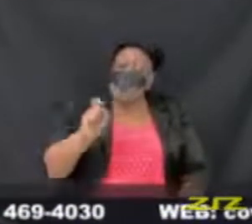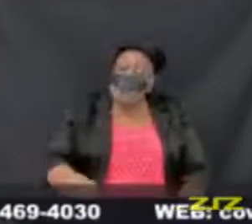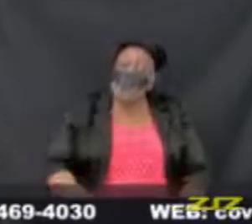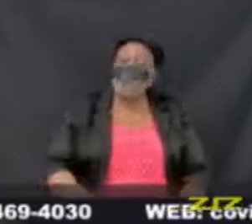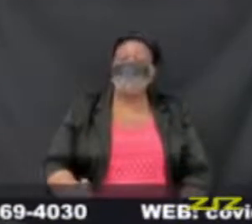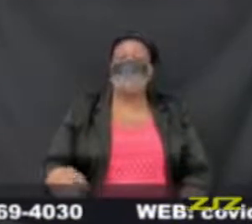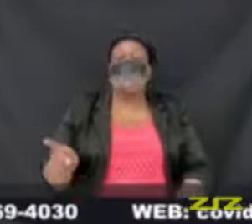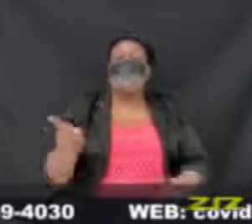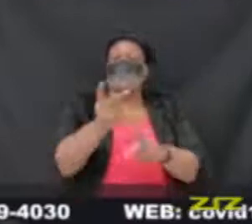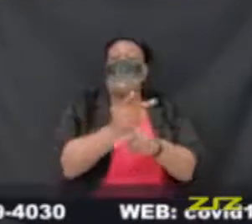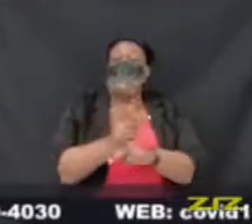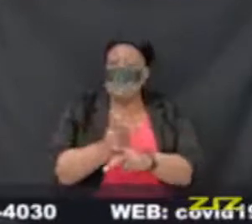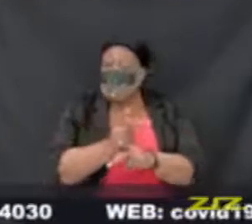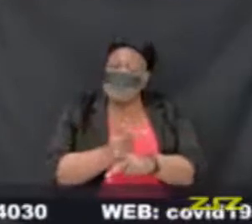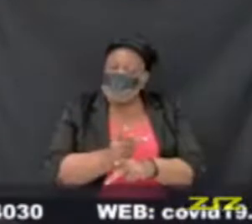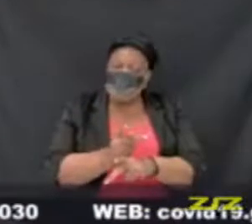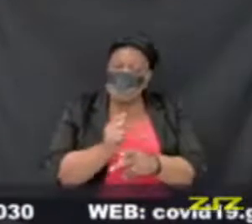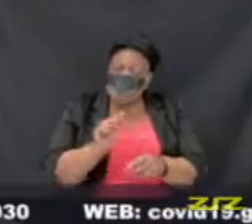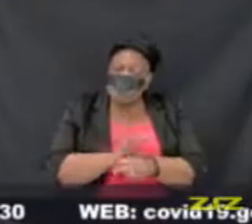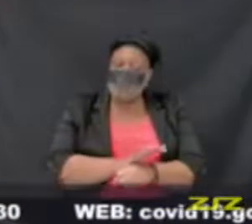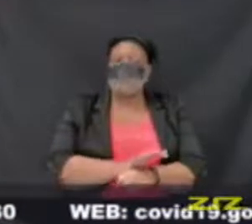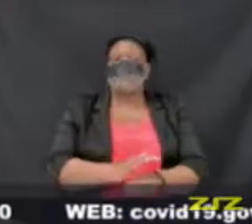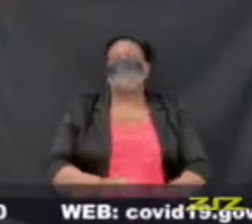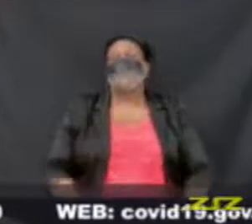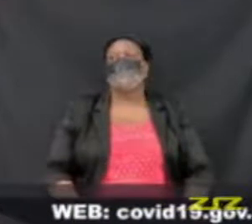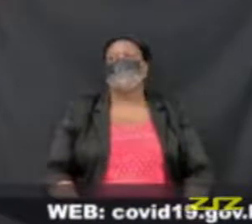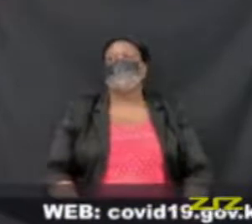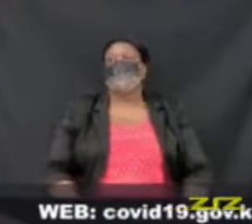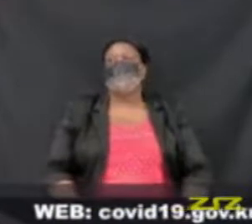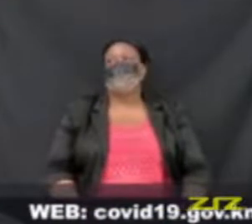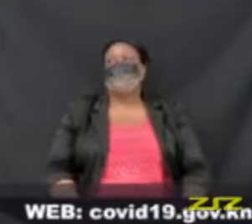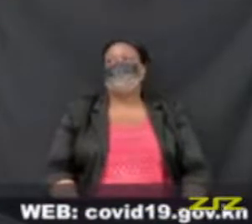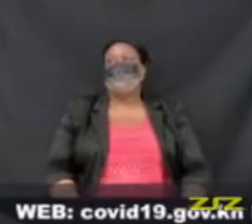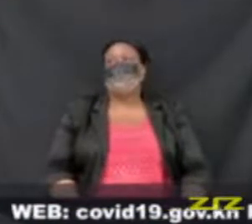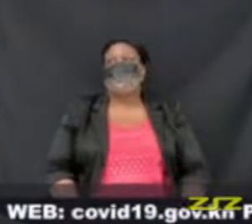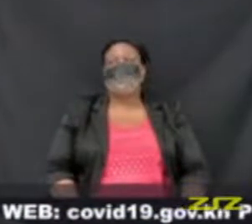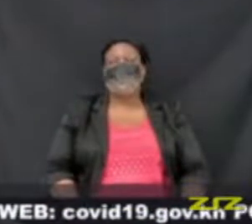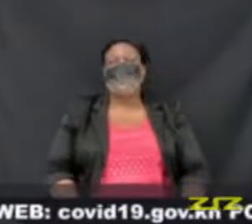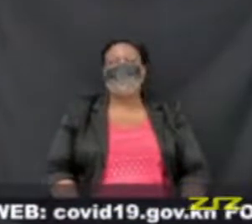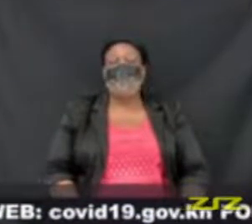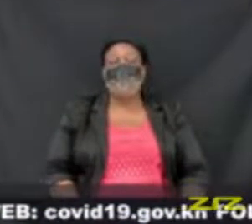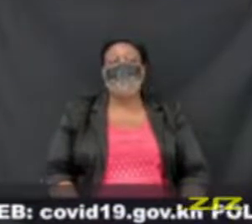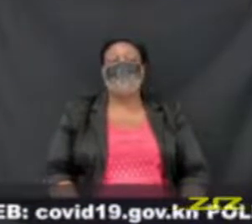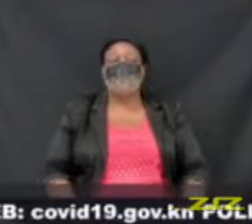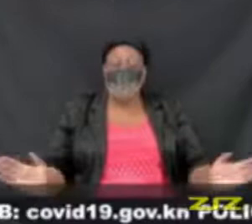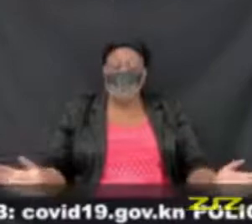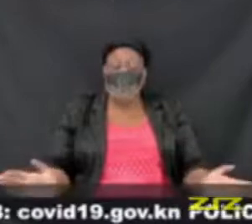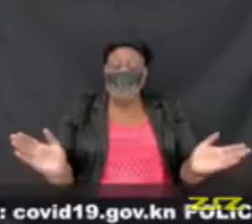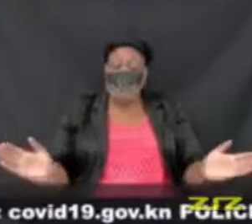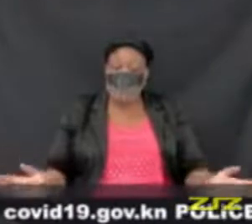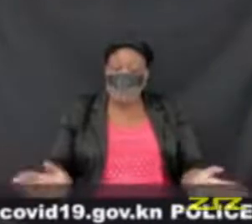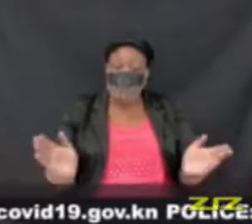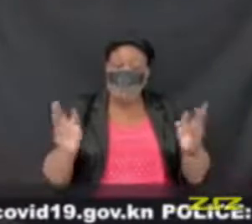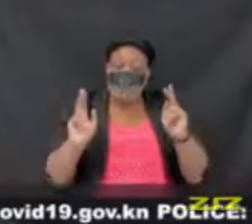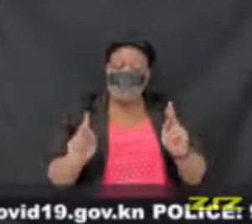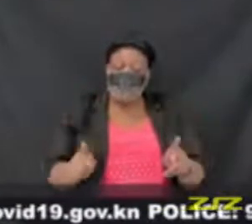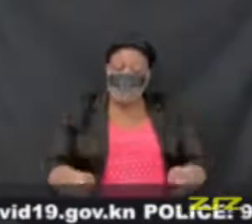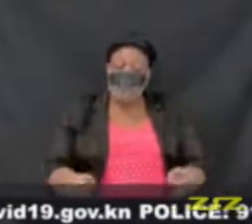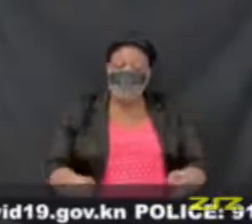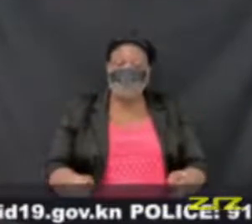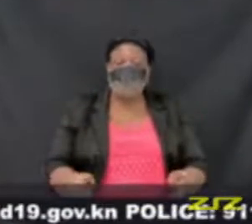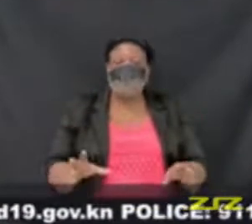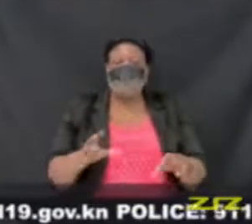not vaccinated. So we are asking persons, let us reach that threshold. We said 80%. We are soon